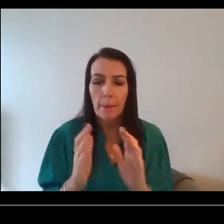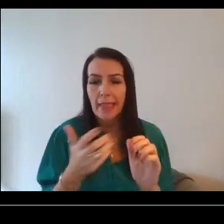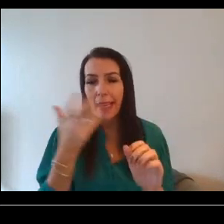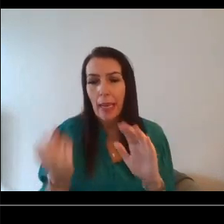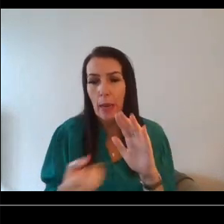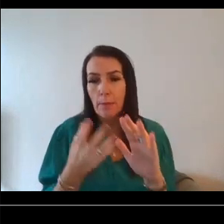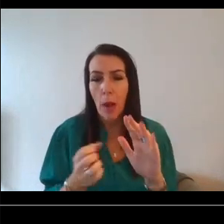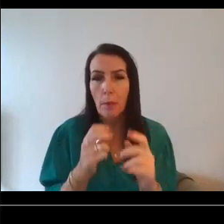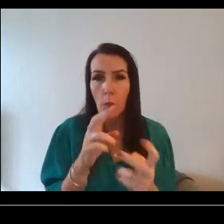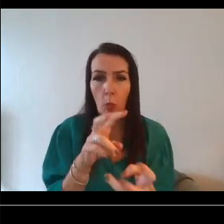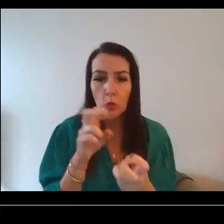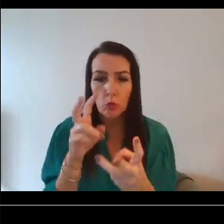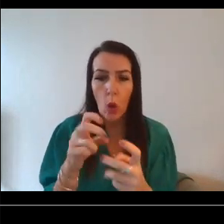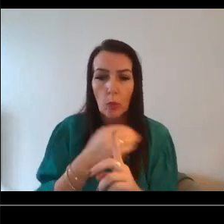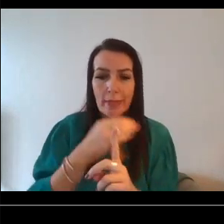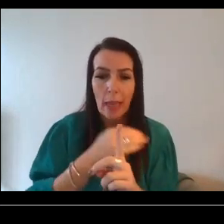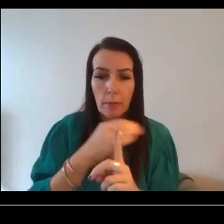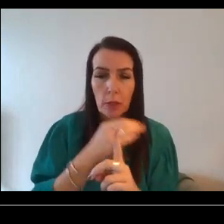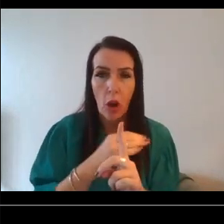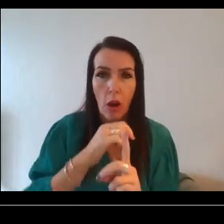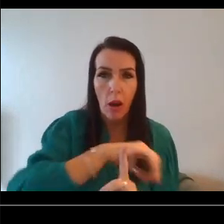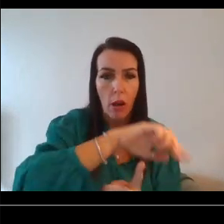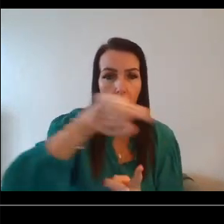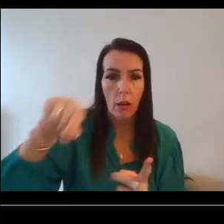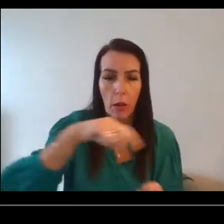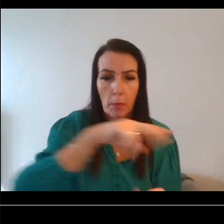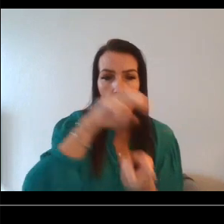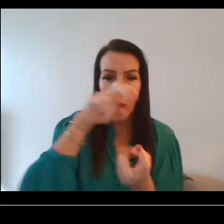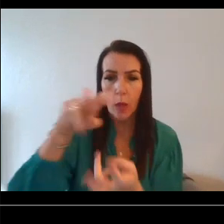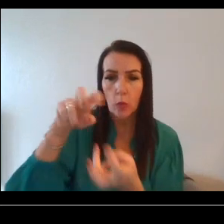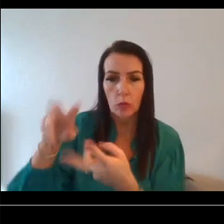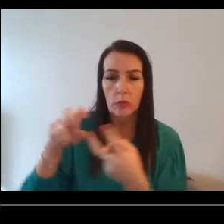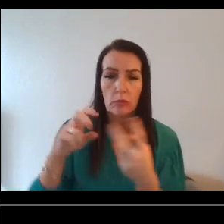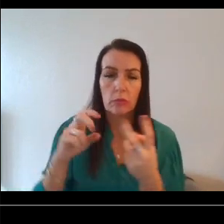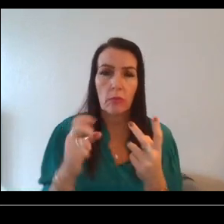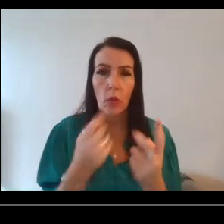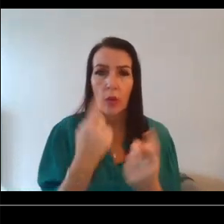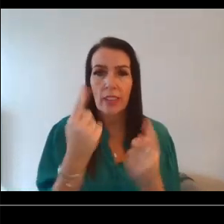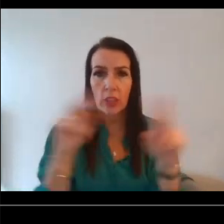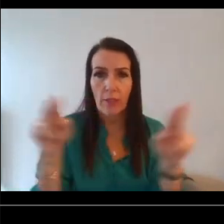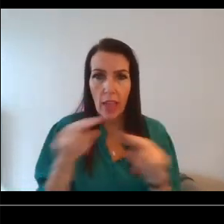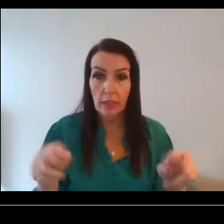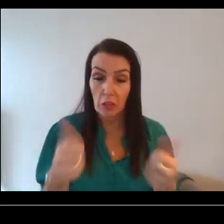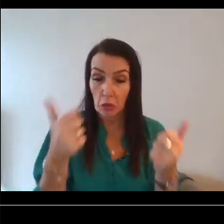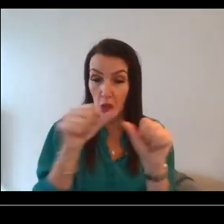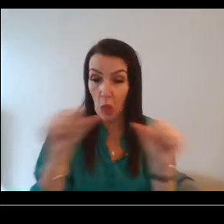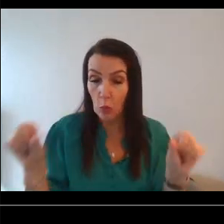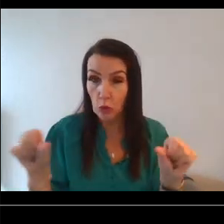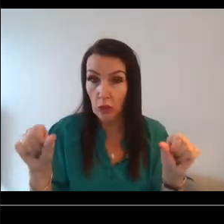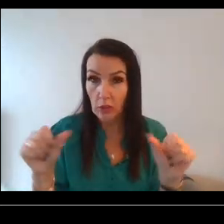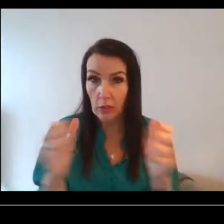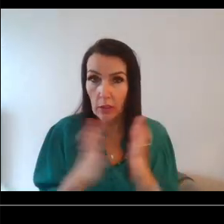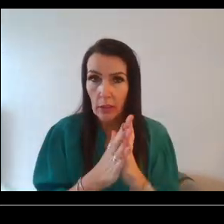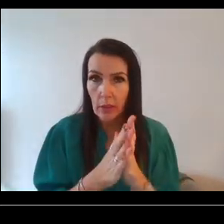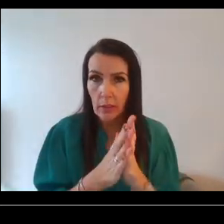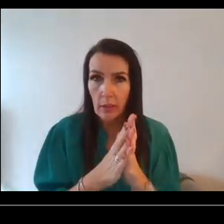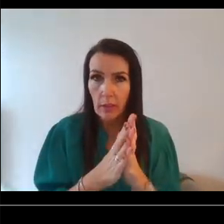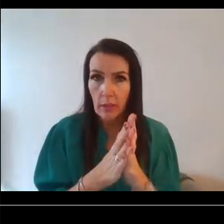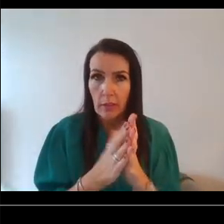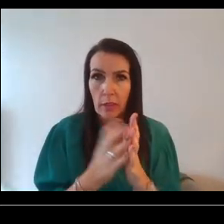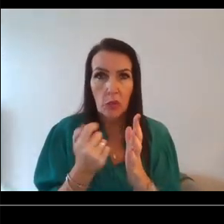draws temperature out of that ambient loop. Now it's quite a good solution. Because they're boreholes, they don't actually take much